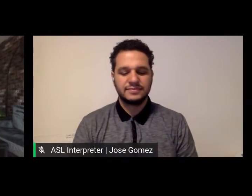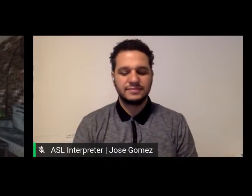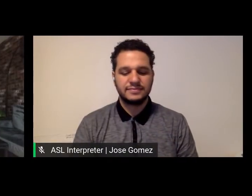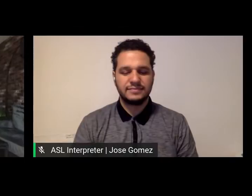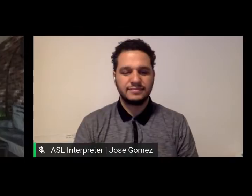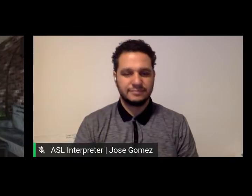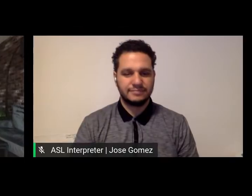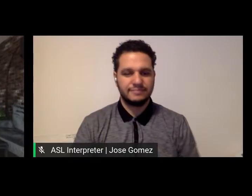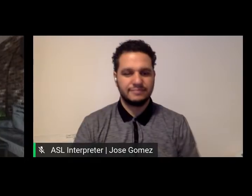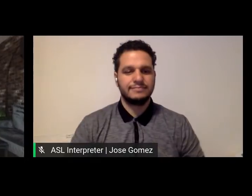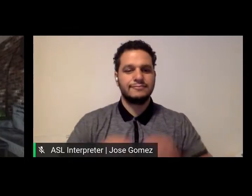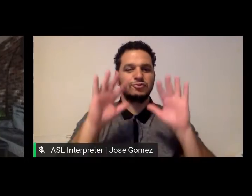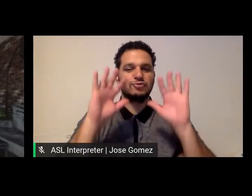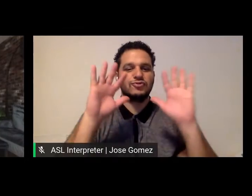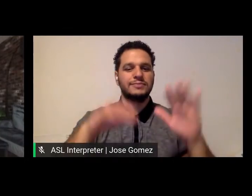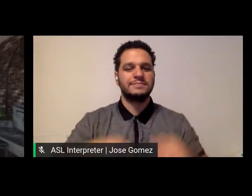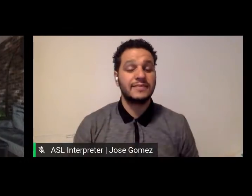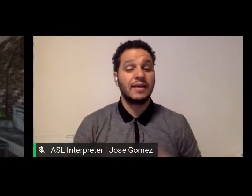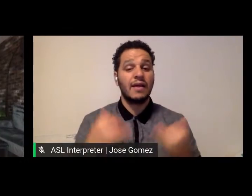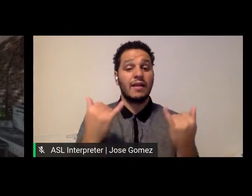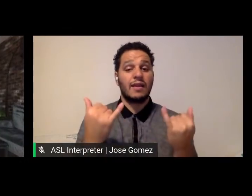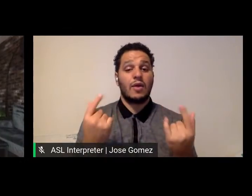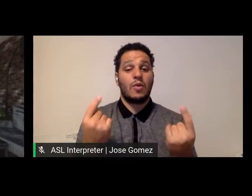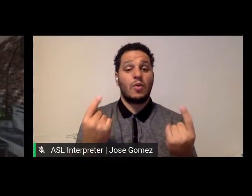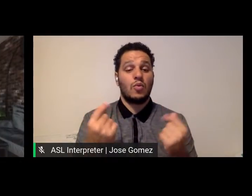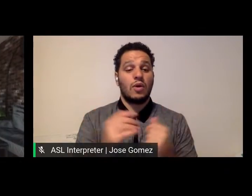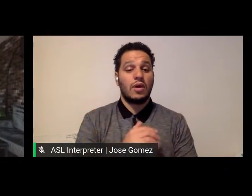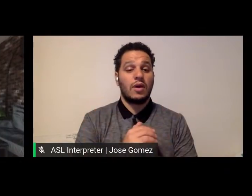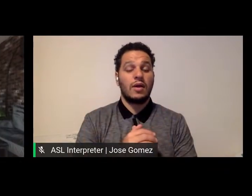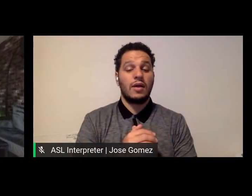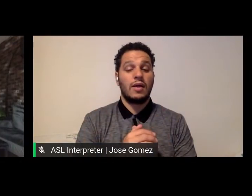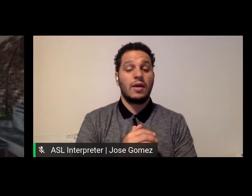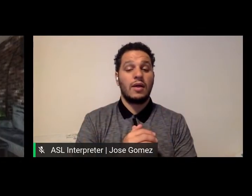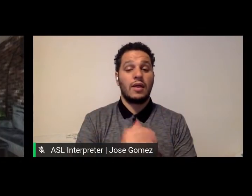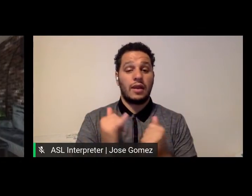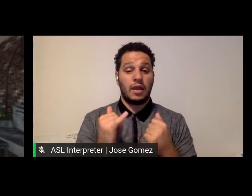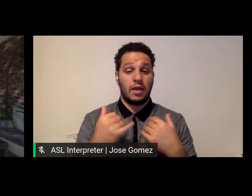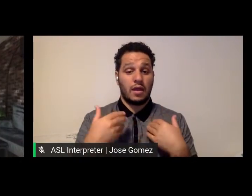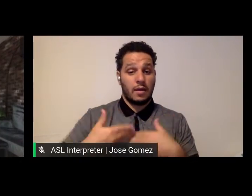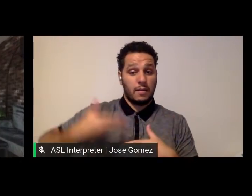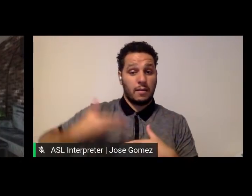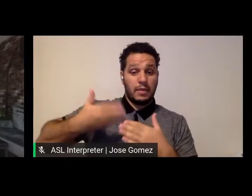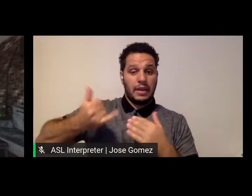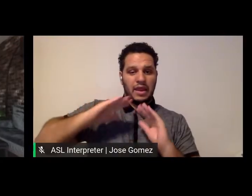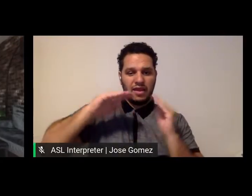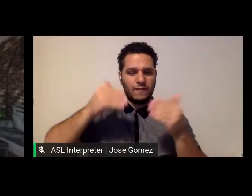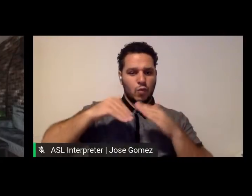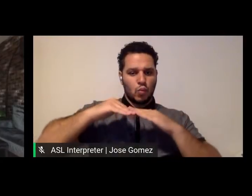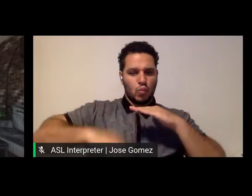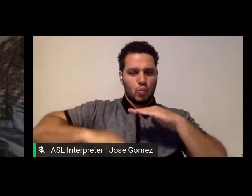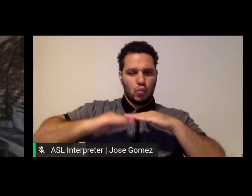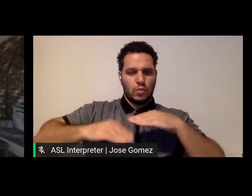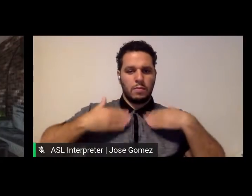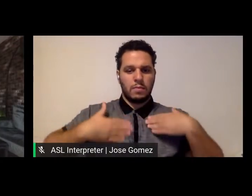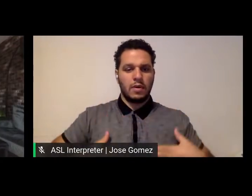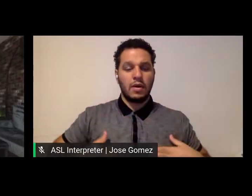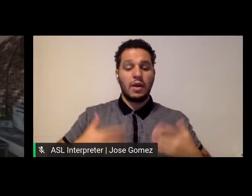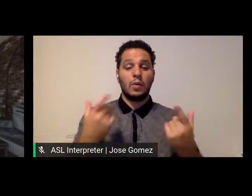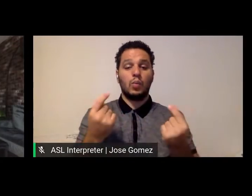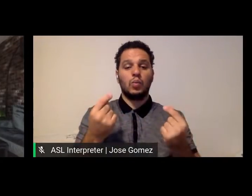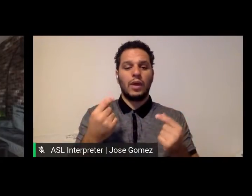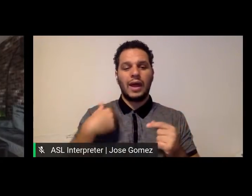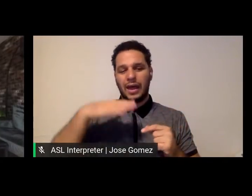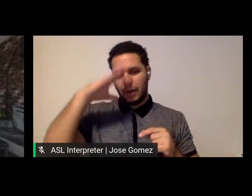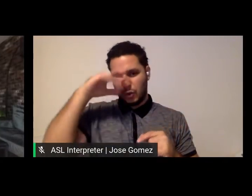Great. From there, now we're just working down the body, right? So from there, we're going to try and lengthen out. I know you guys have been sitting